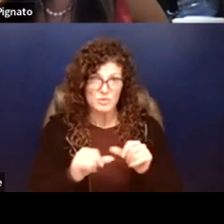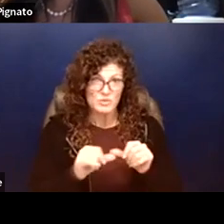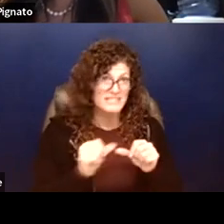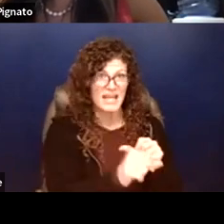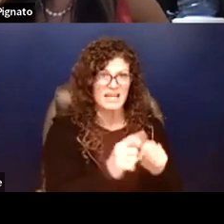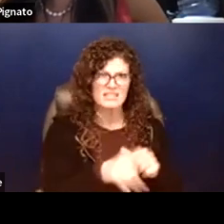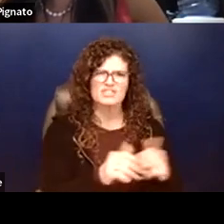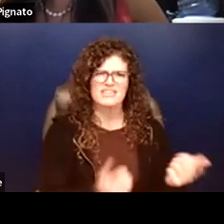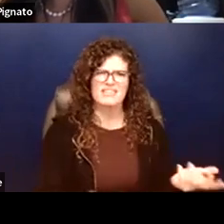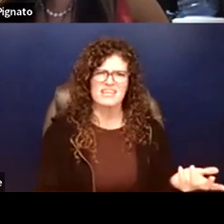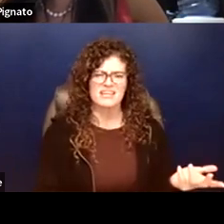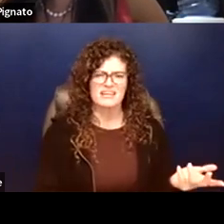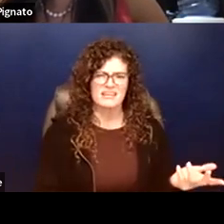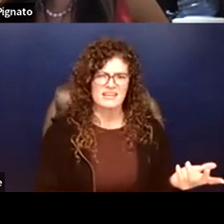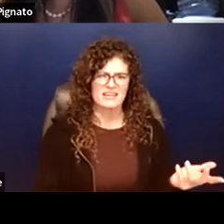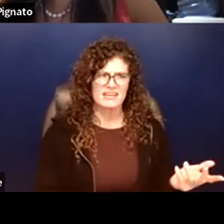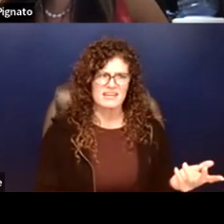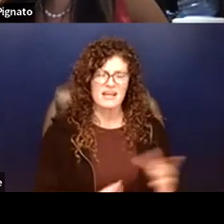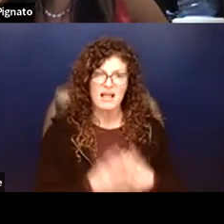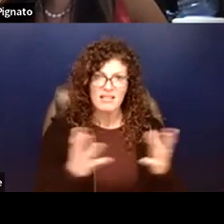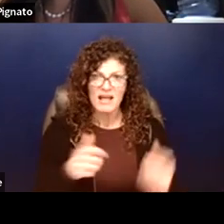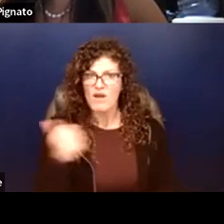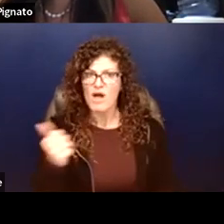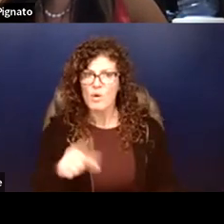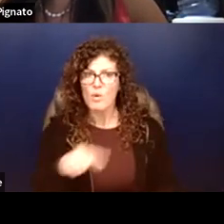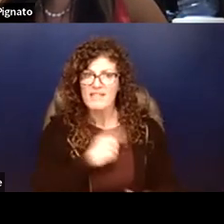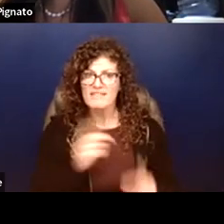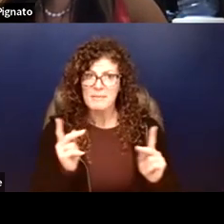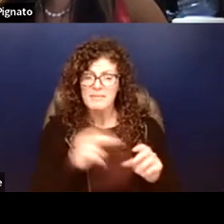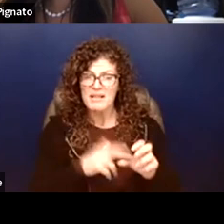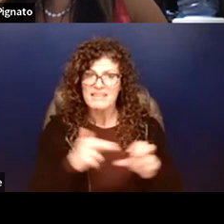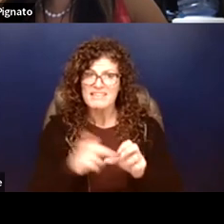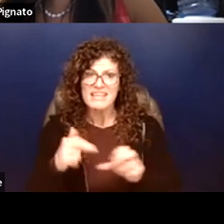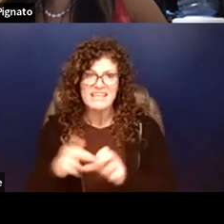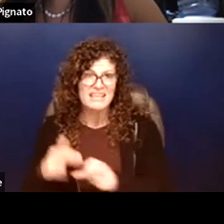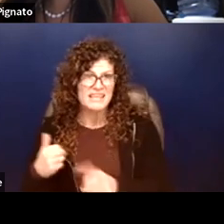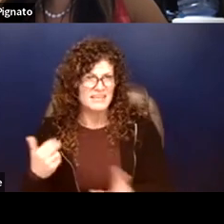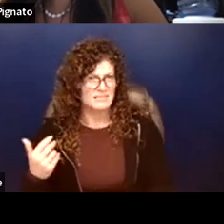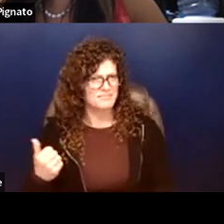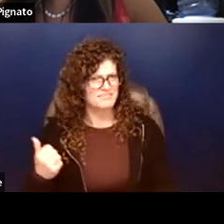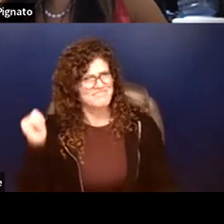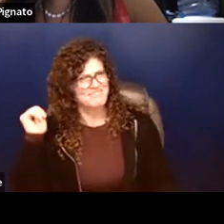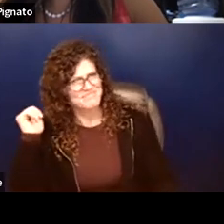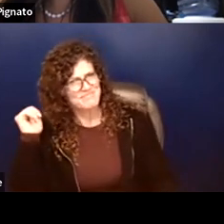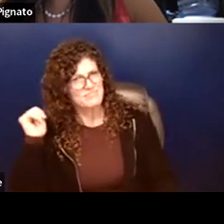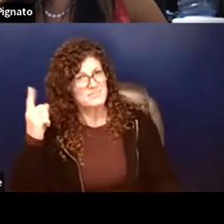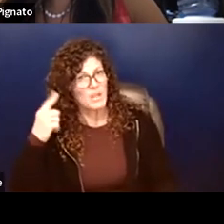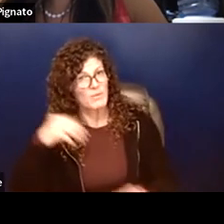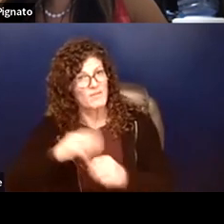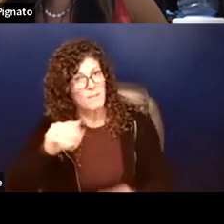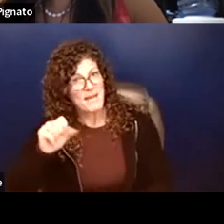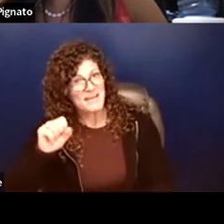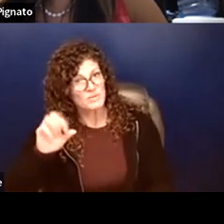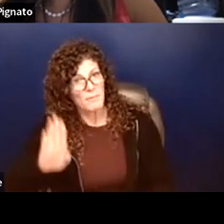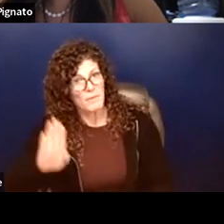she's leaving. And she's leaving and a lot of other qualified people are leaving. I'm not so sure that someone from Massachusetts or